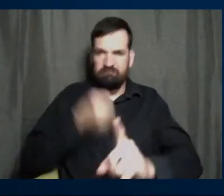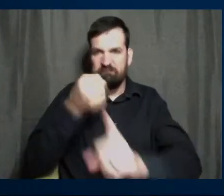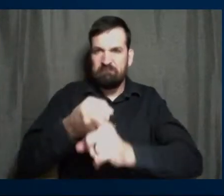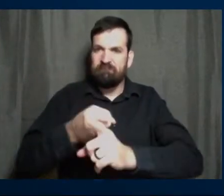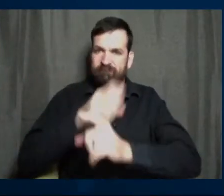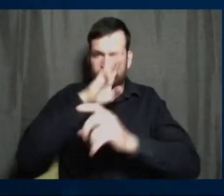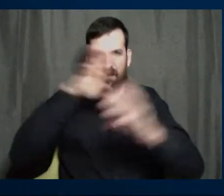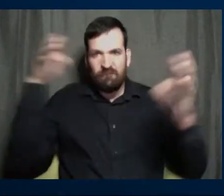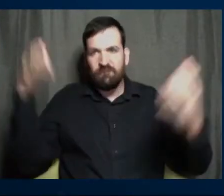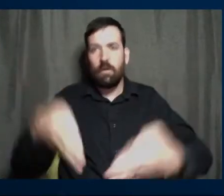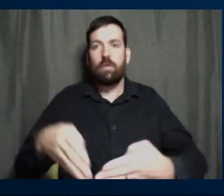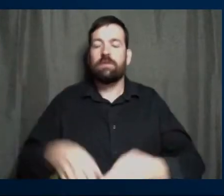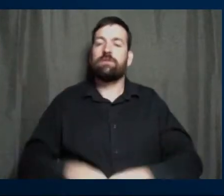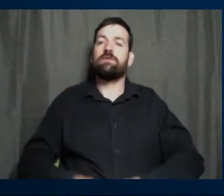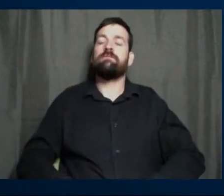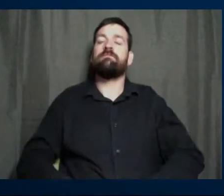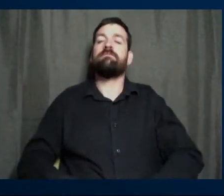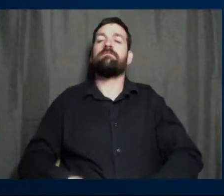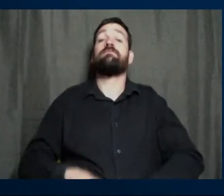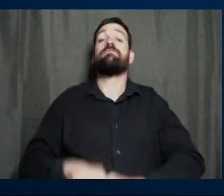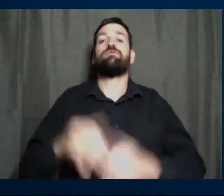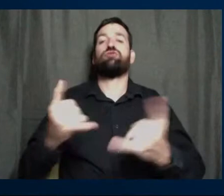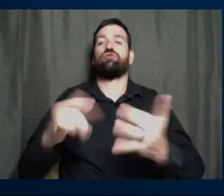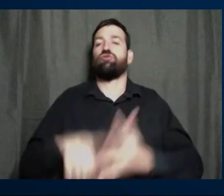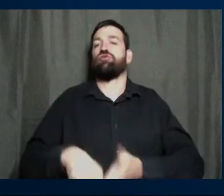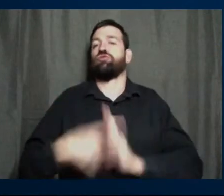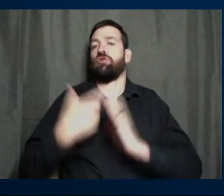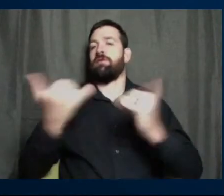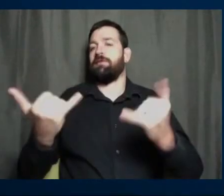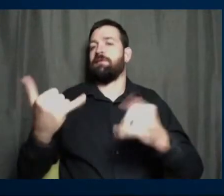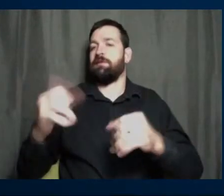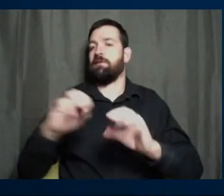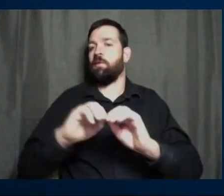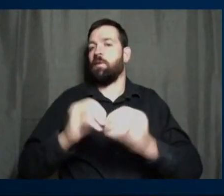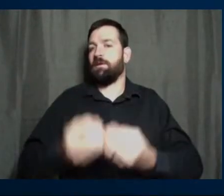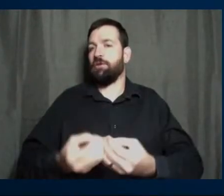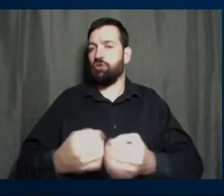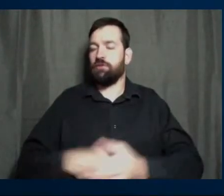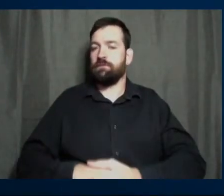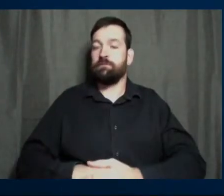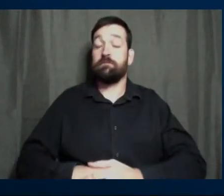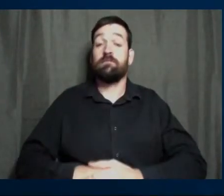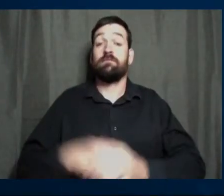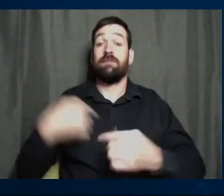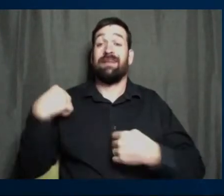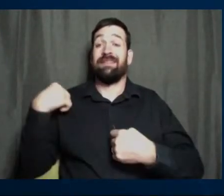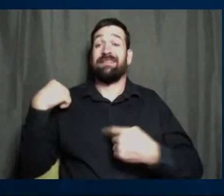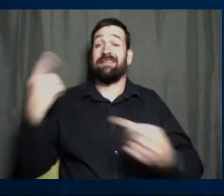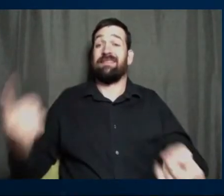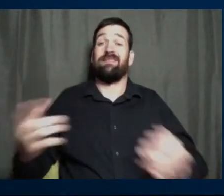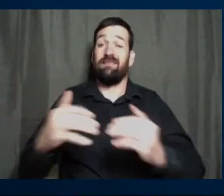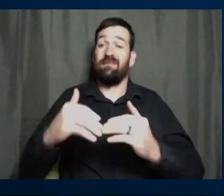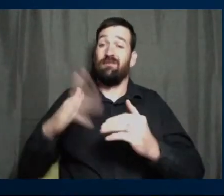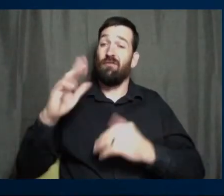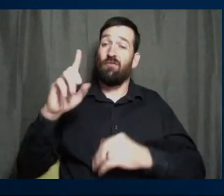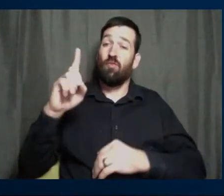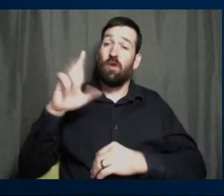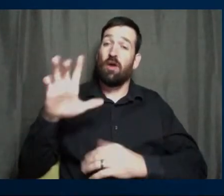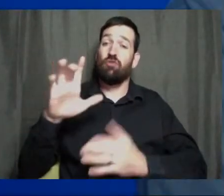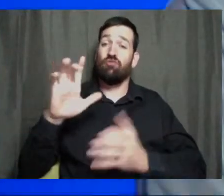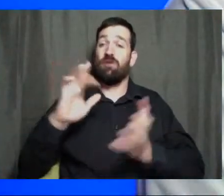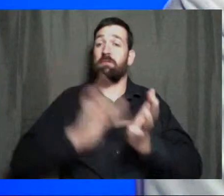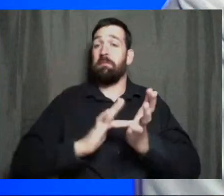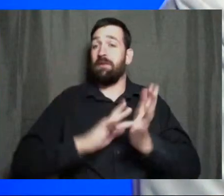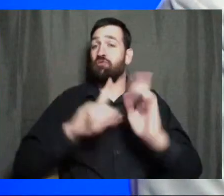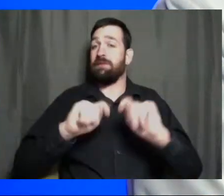started this organization, COVID Care Force. And since that time, we're well over 100 medical teams. We've served